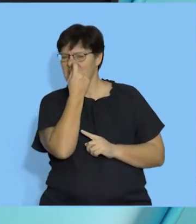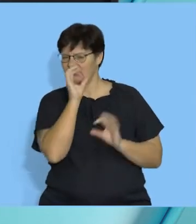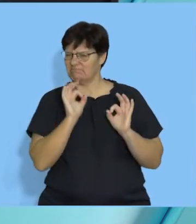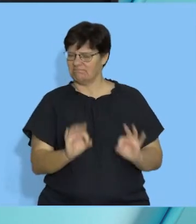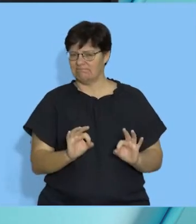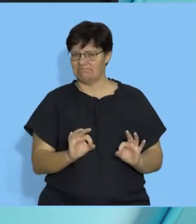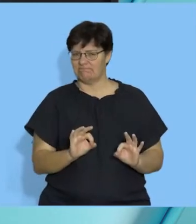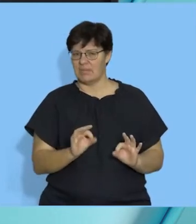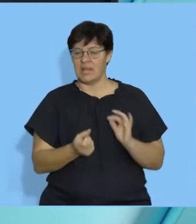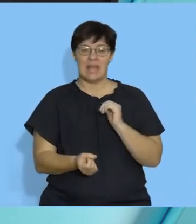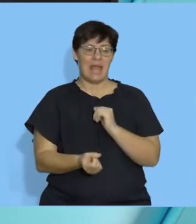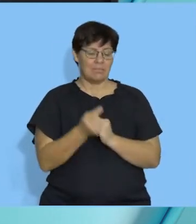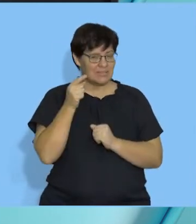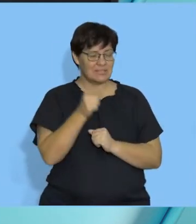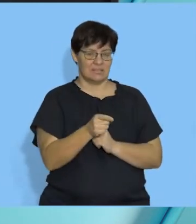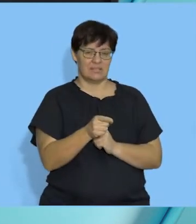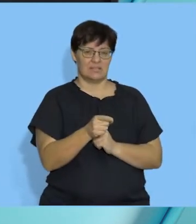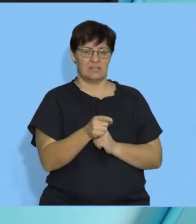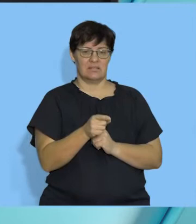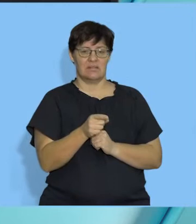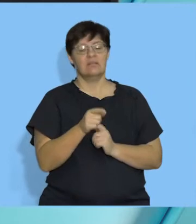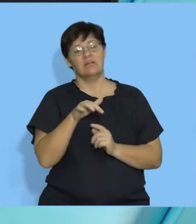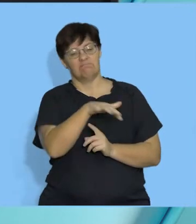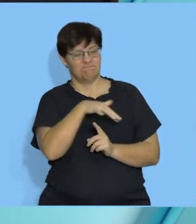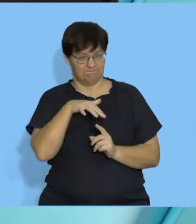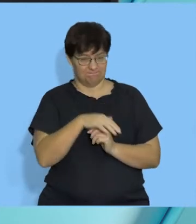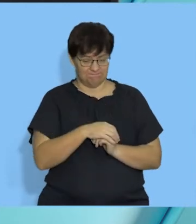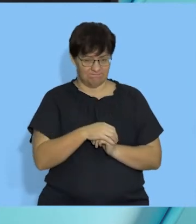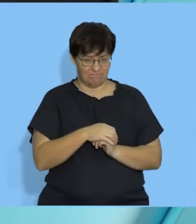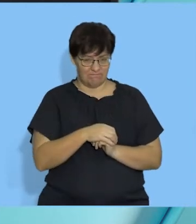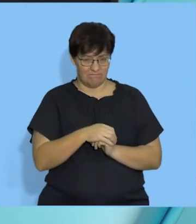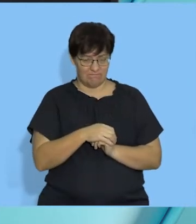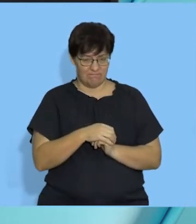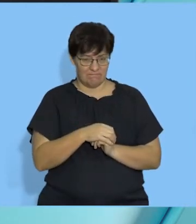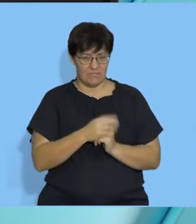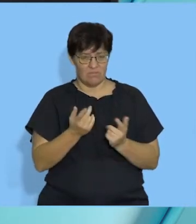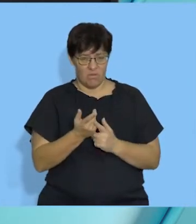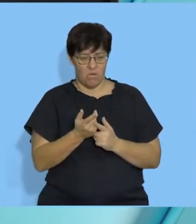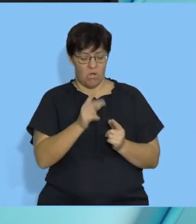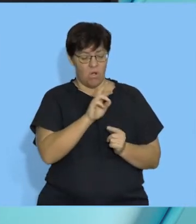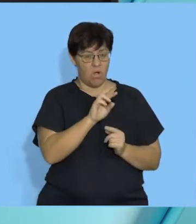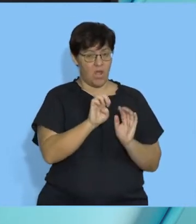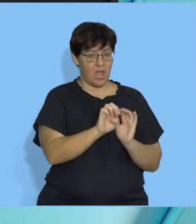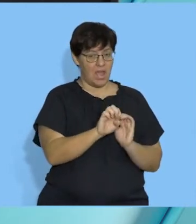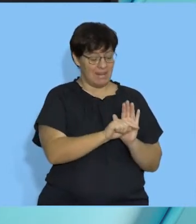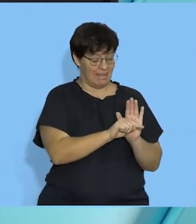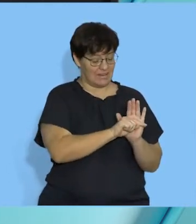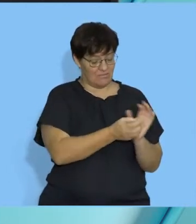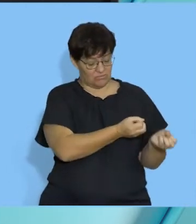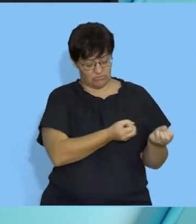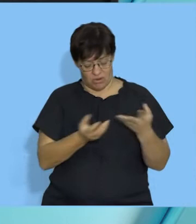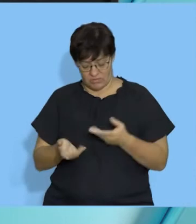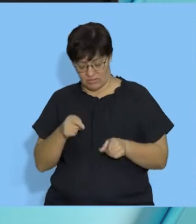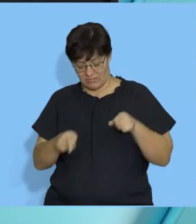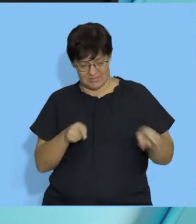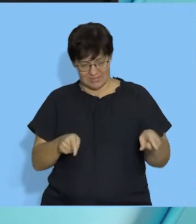exactly what happens at a particular level in as far as the electron transfer occurring between